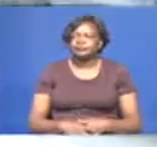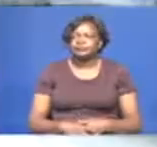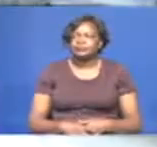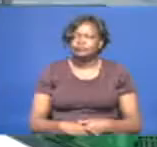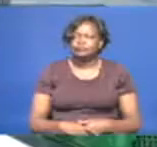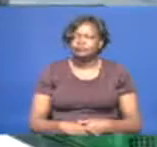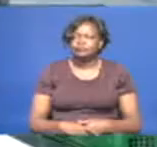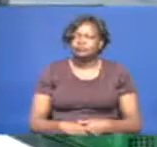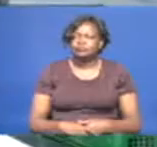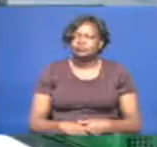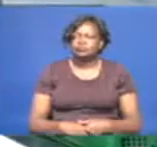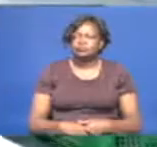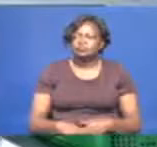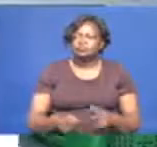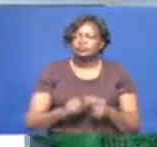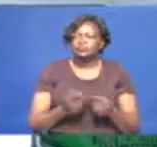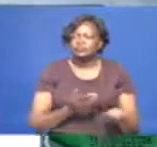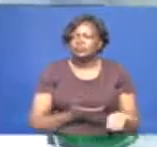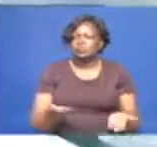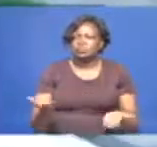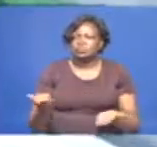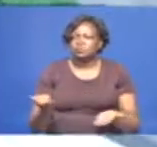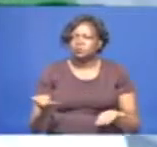And it's then carried by this